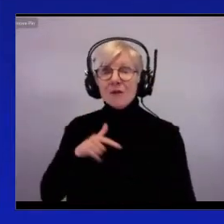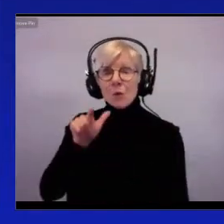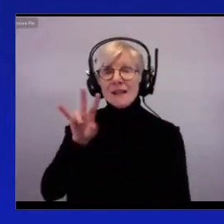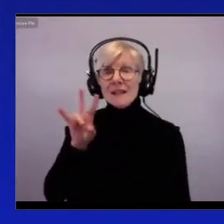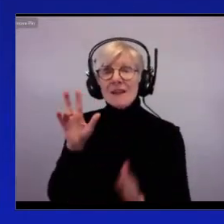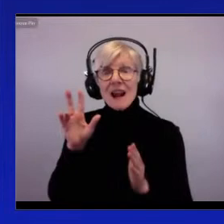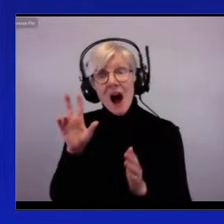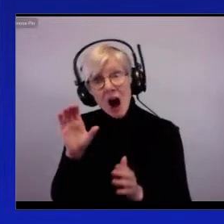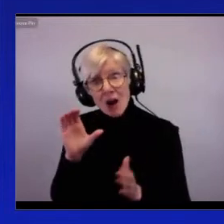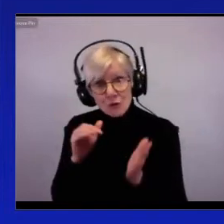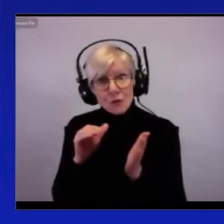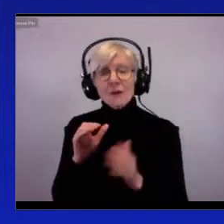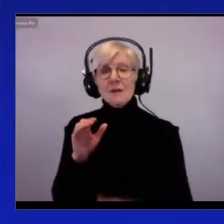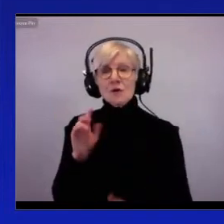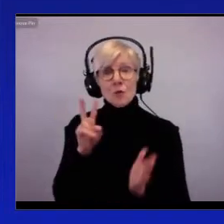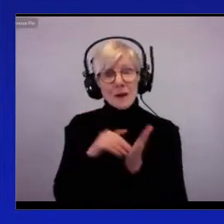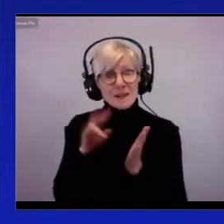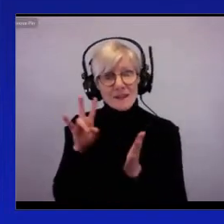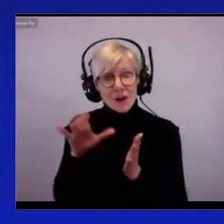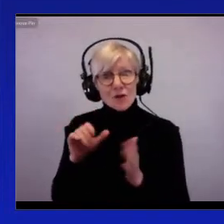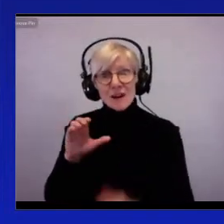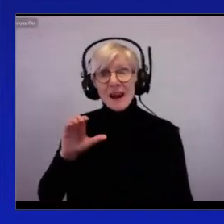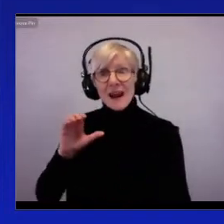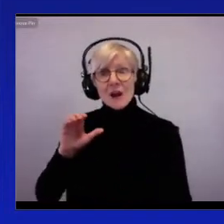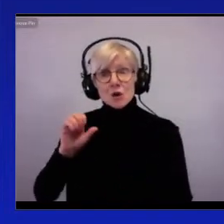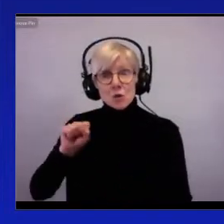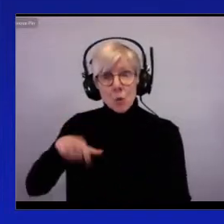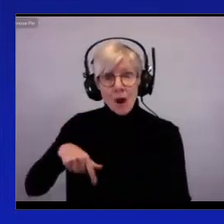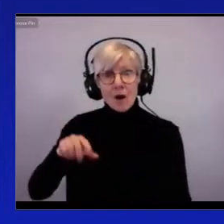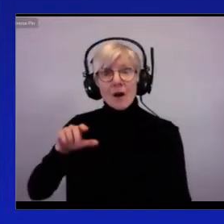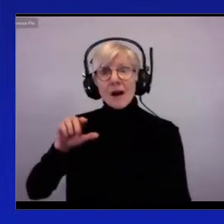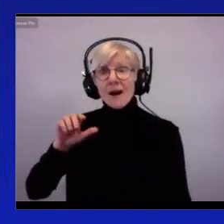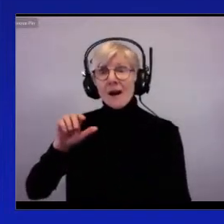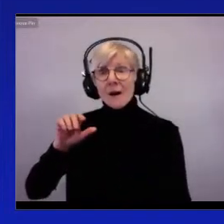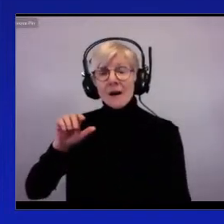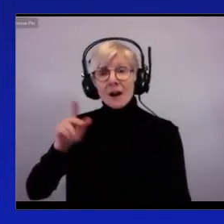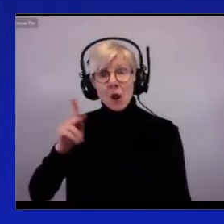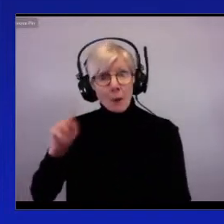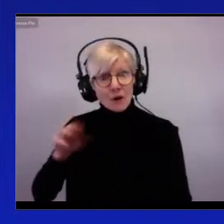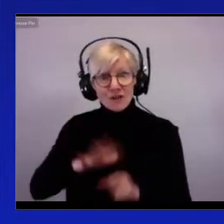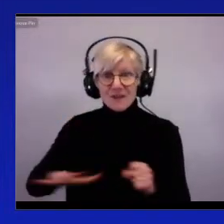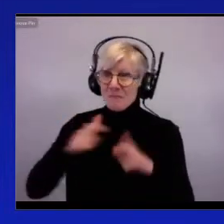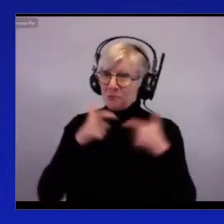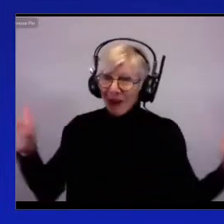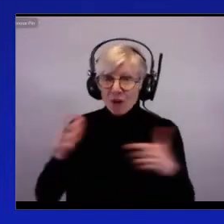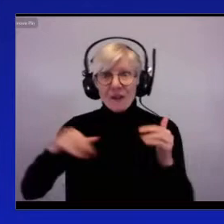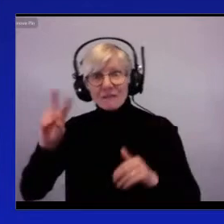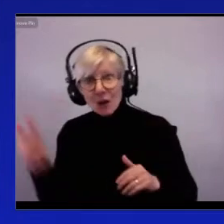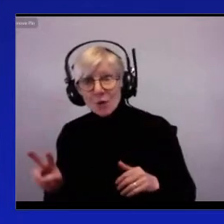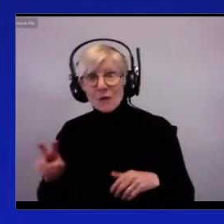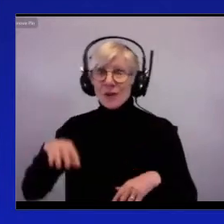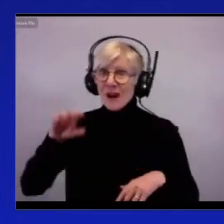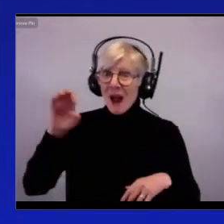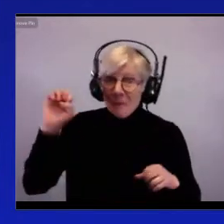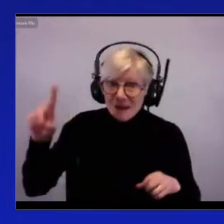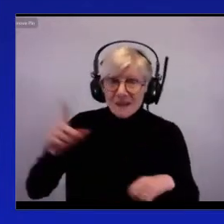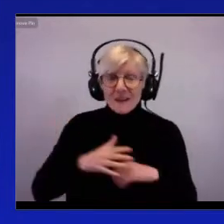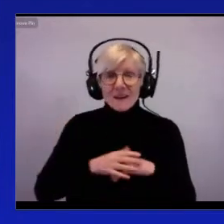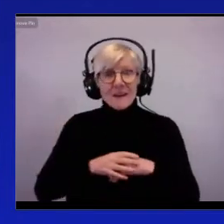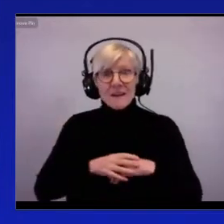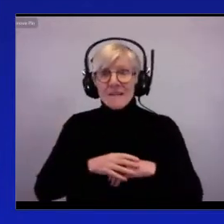kilometers geographically, larger than the cities of Toronto, Montreal, Vancouver, Calgary, and Edmonton